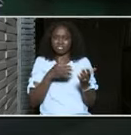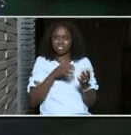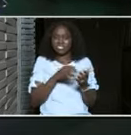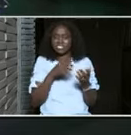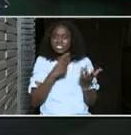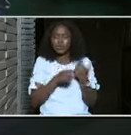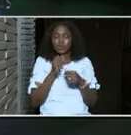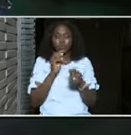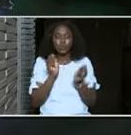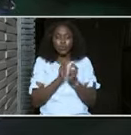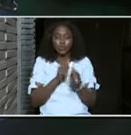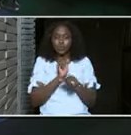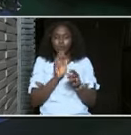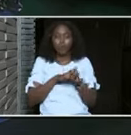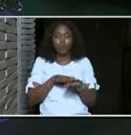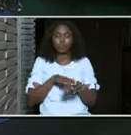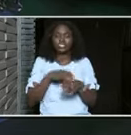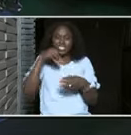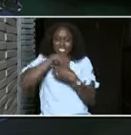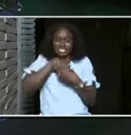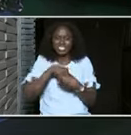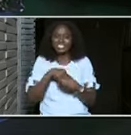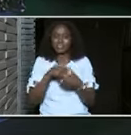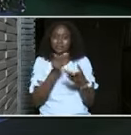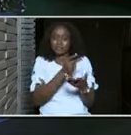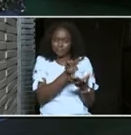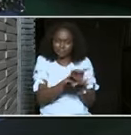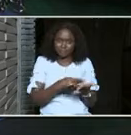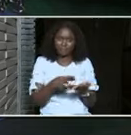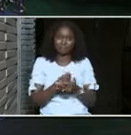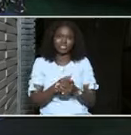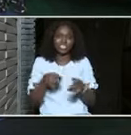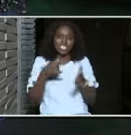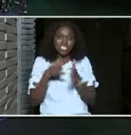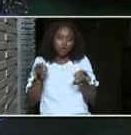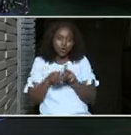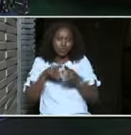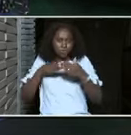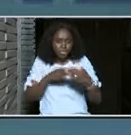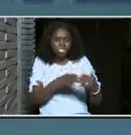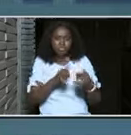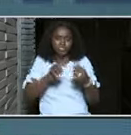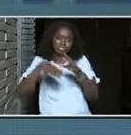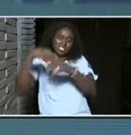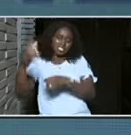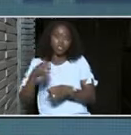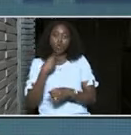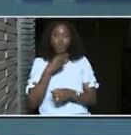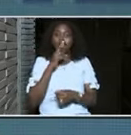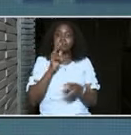These internal aspects also have links to external aspect, you know, who are the